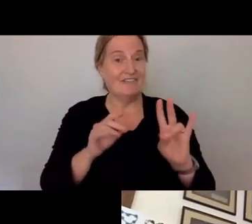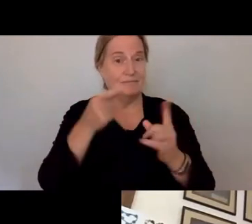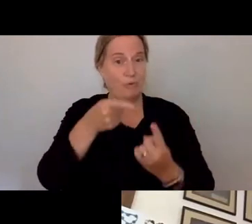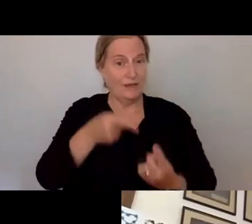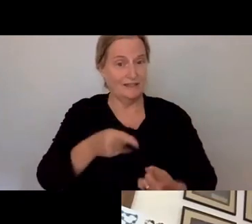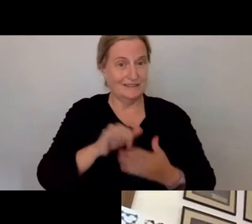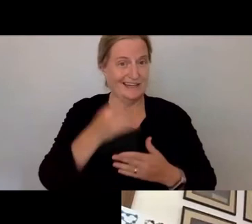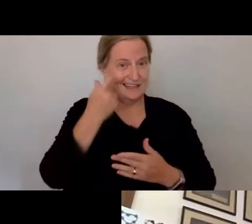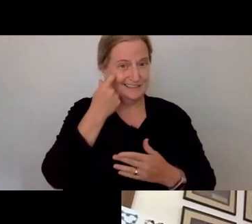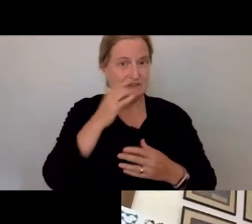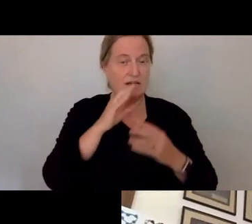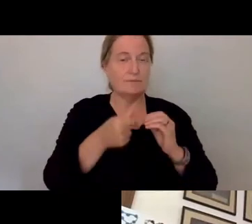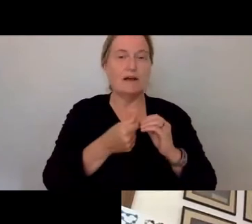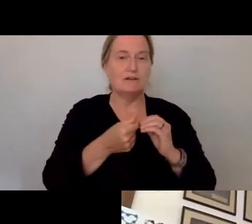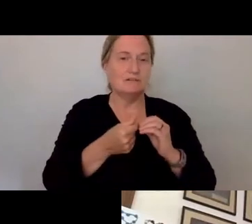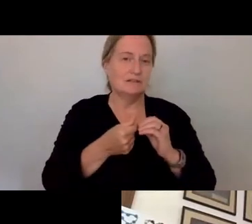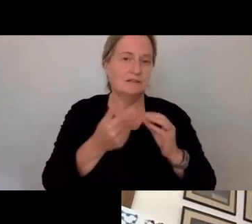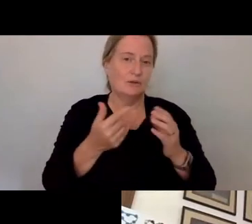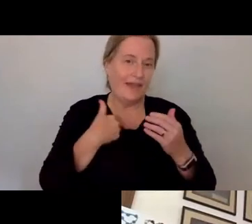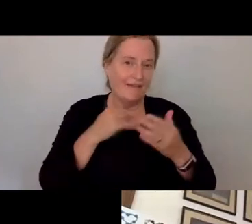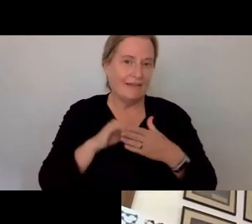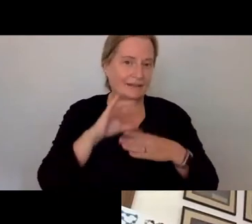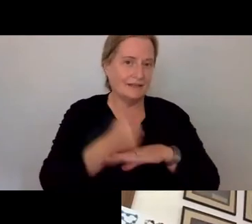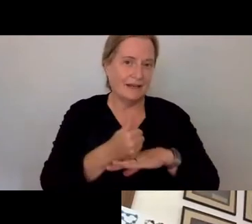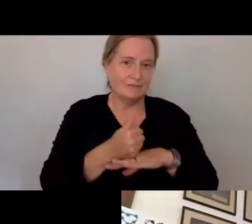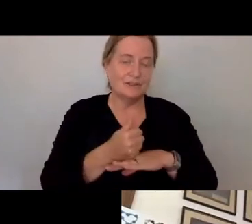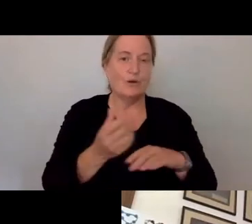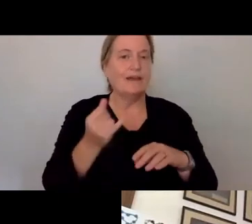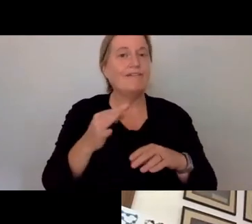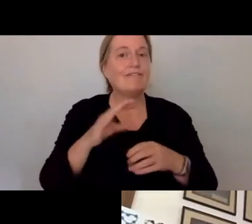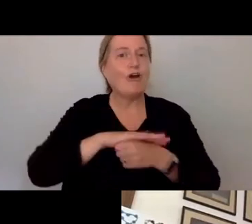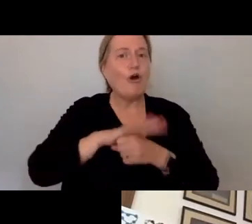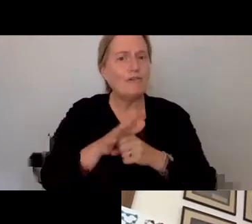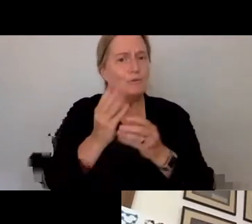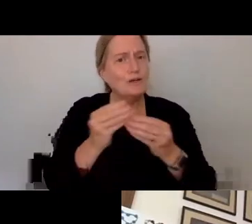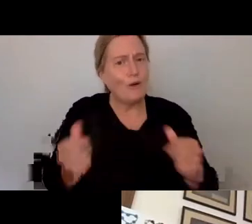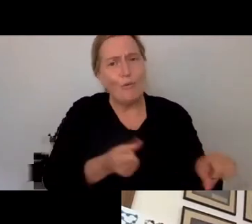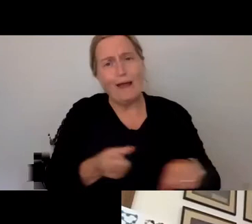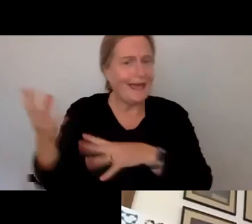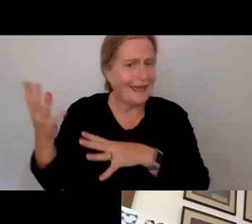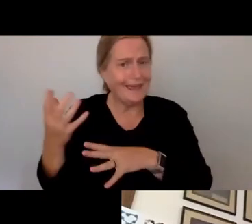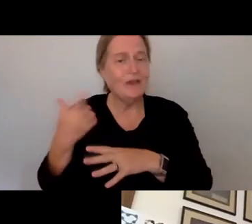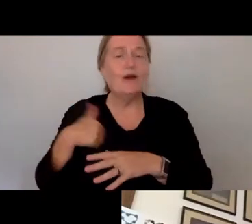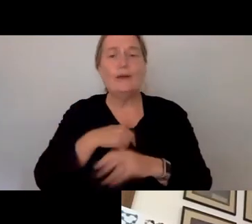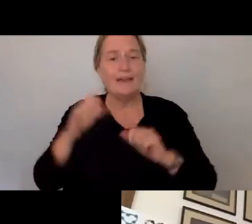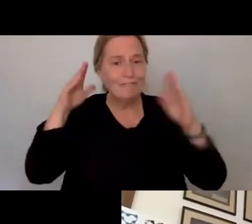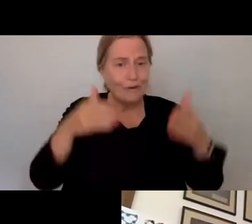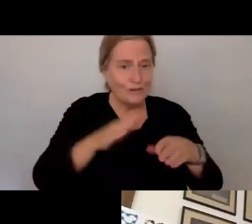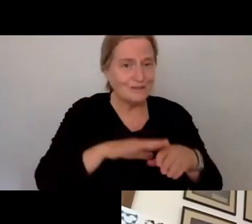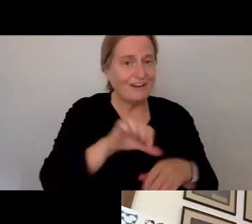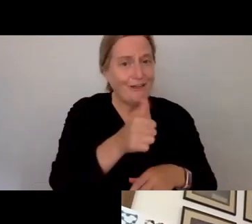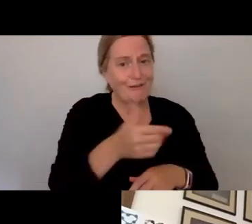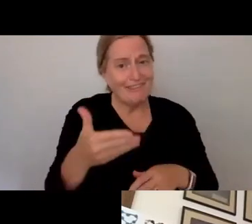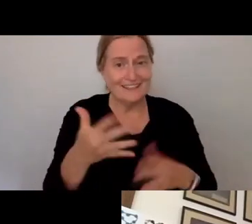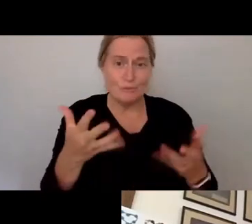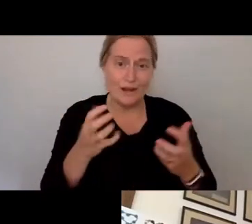get back to work so we can get this. So let's get rid of COVID so we can get to work on this. Amen. Seriously,